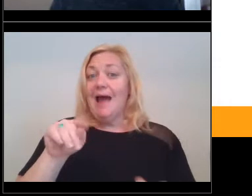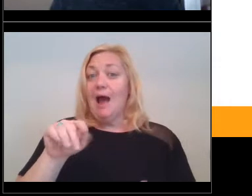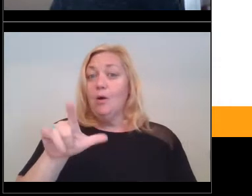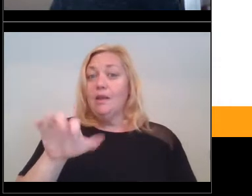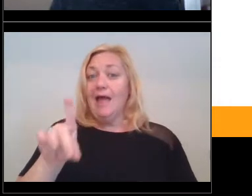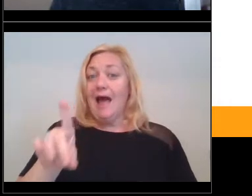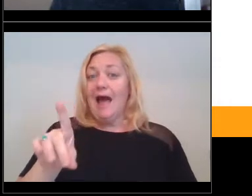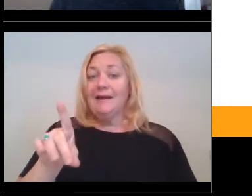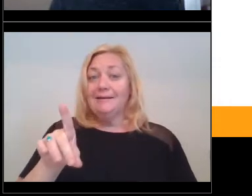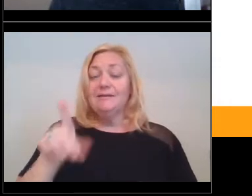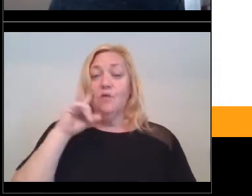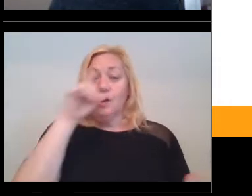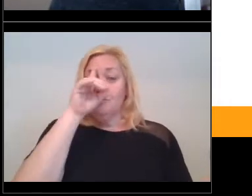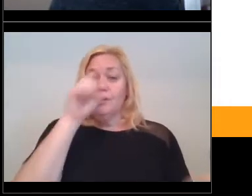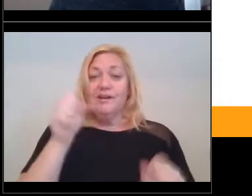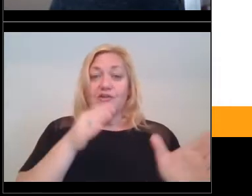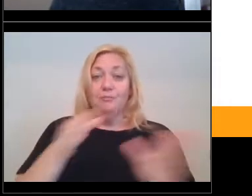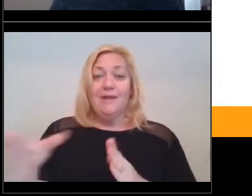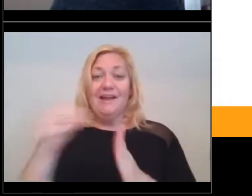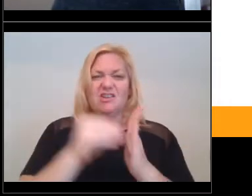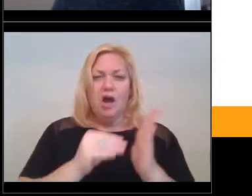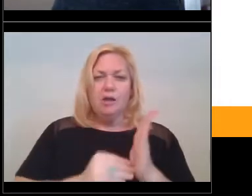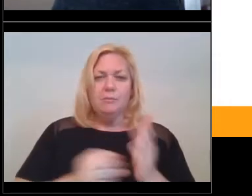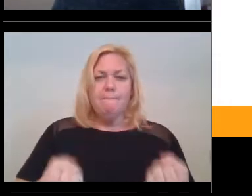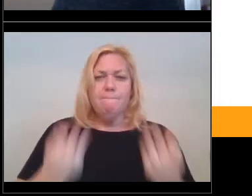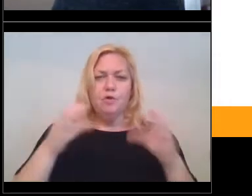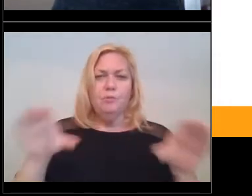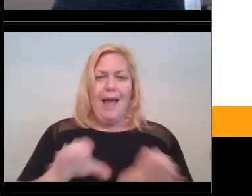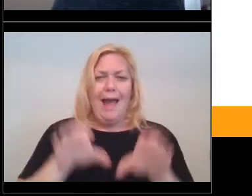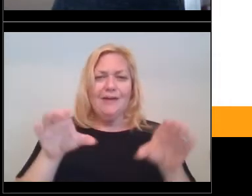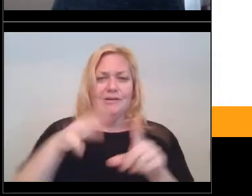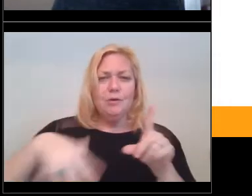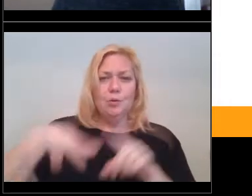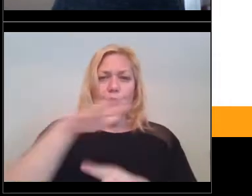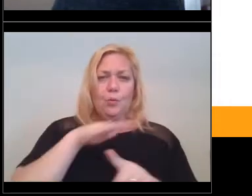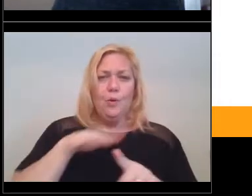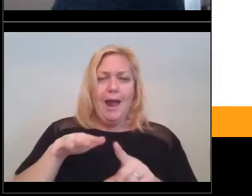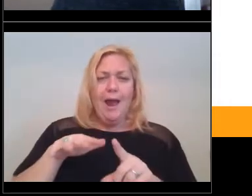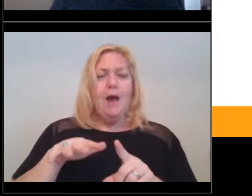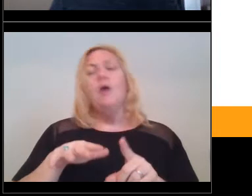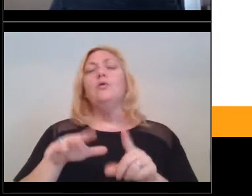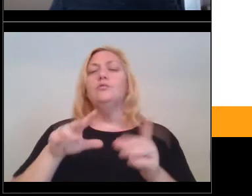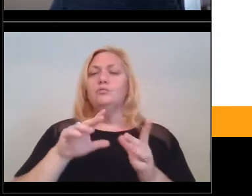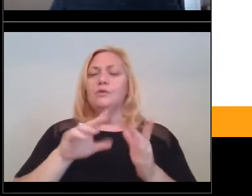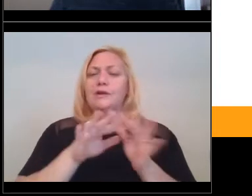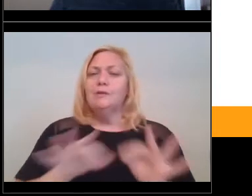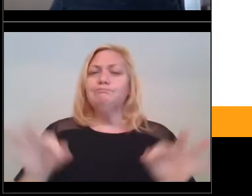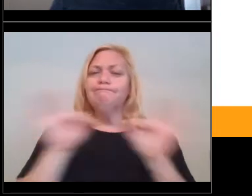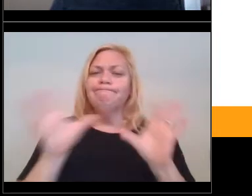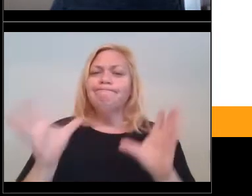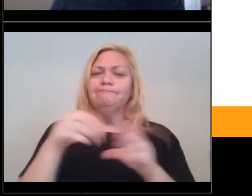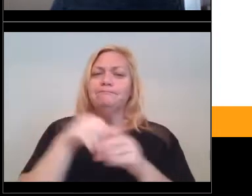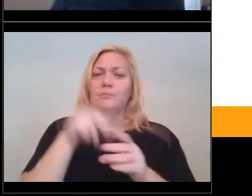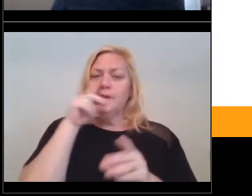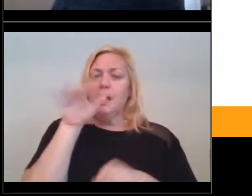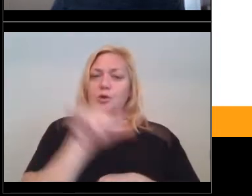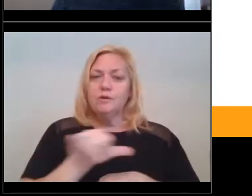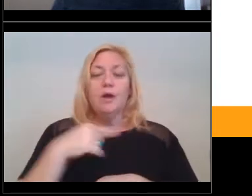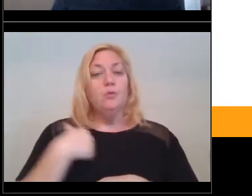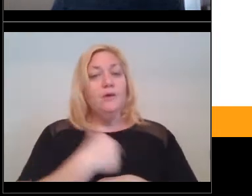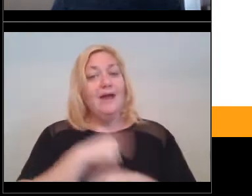our strategic plan to document multiple actions around meaningful engagement and what that looks like. We have